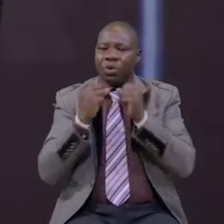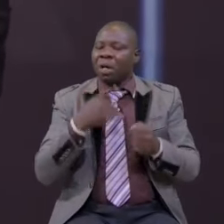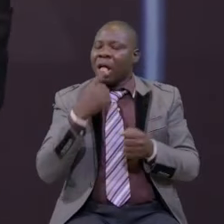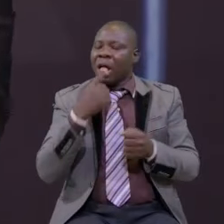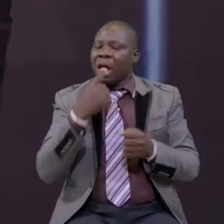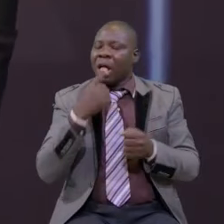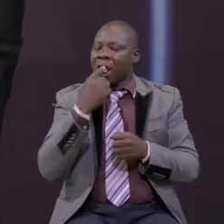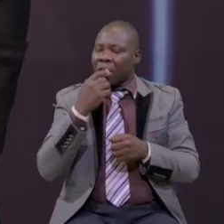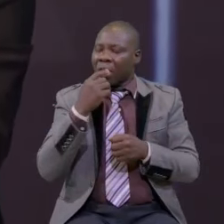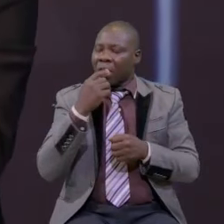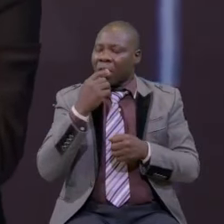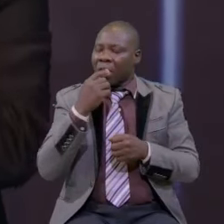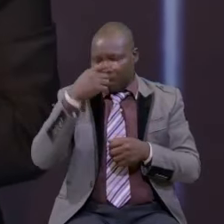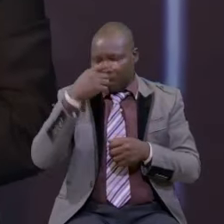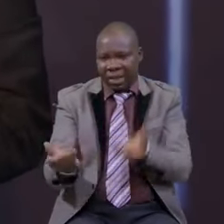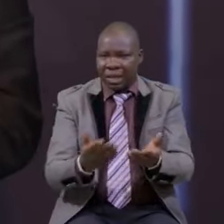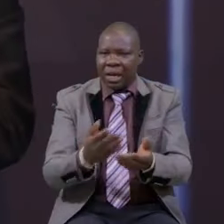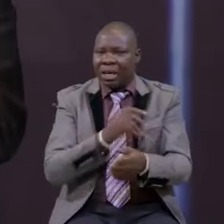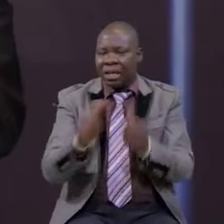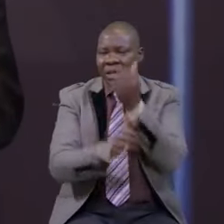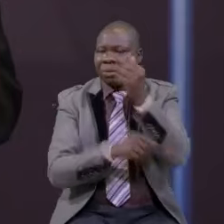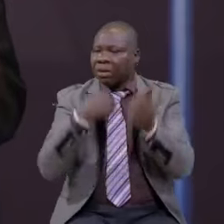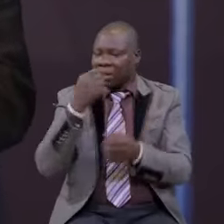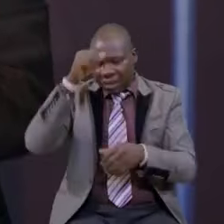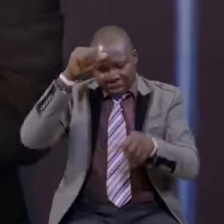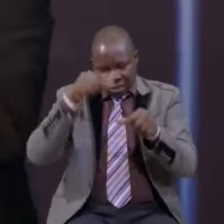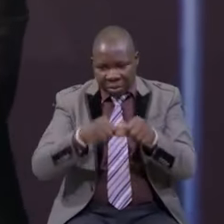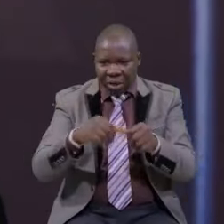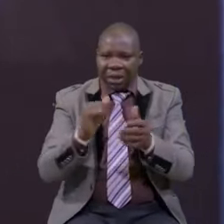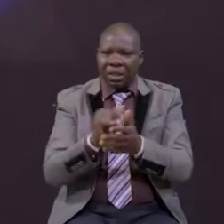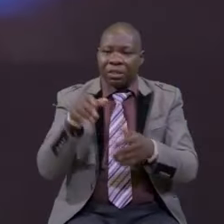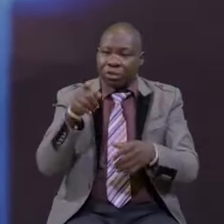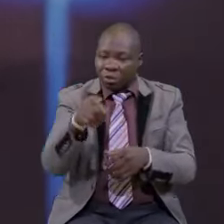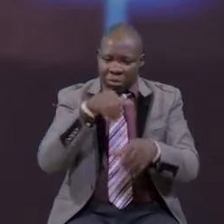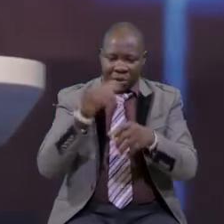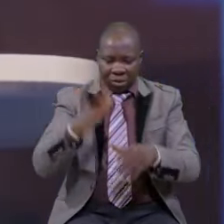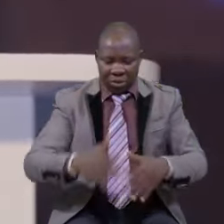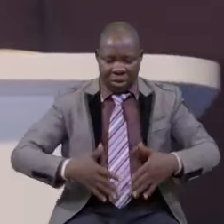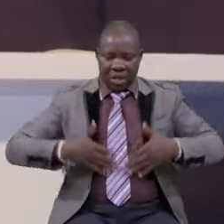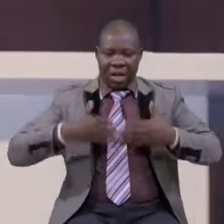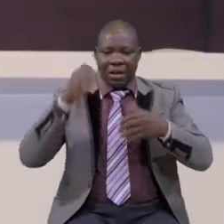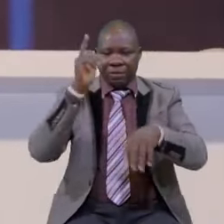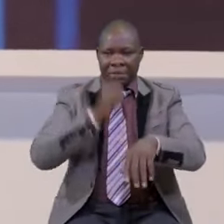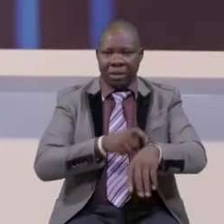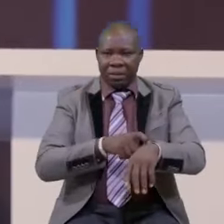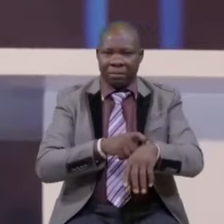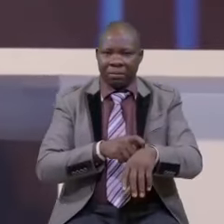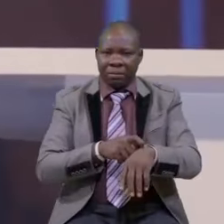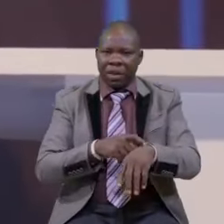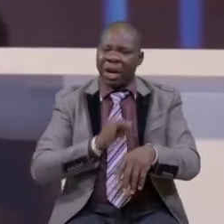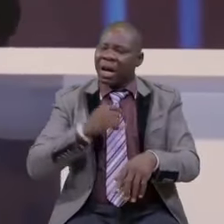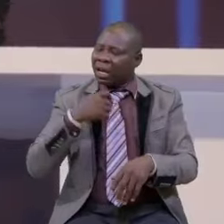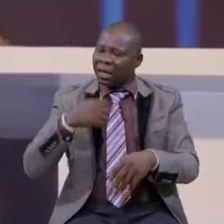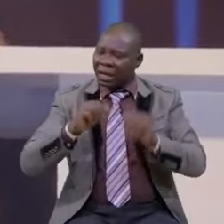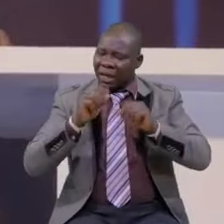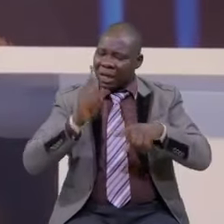said, remember that thou in thy lifetime. Would you understand? I wouldn't have known this.